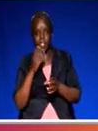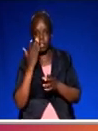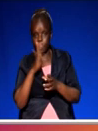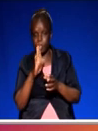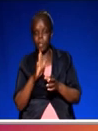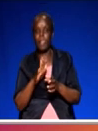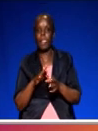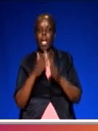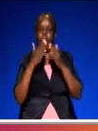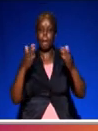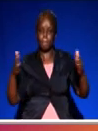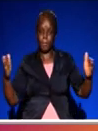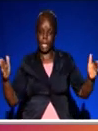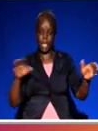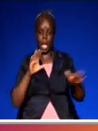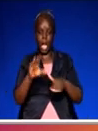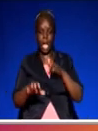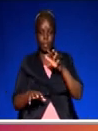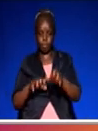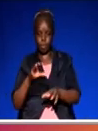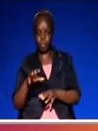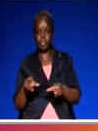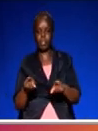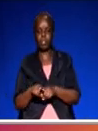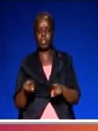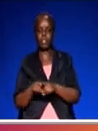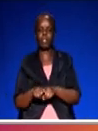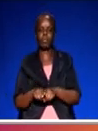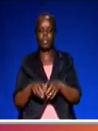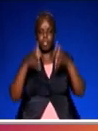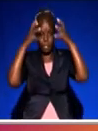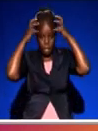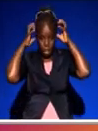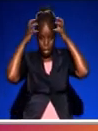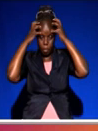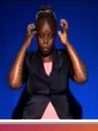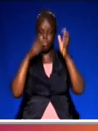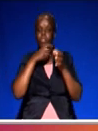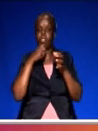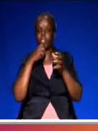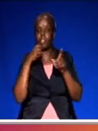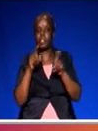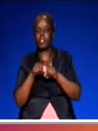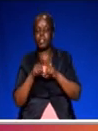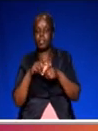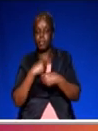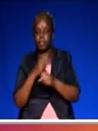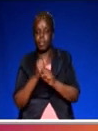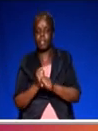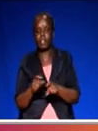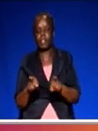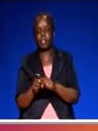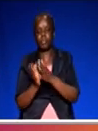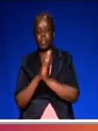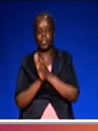dupe, is a huge animal like the elephant or even the lion, the king of the jungle. And that makes such stories quite